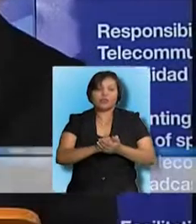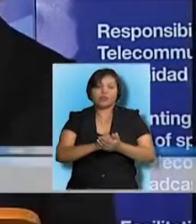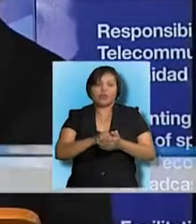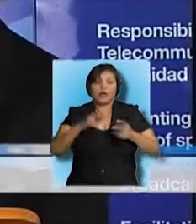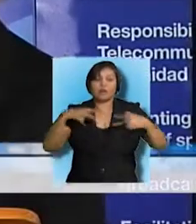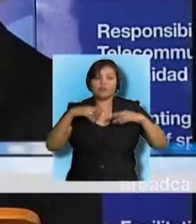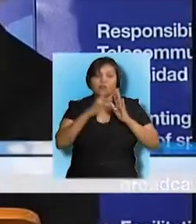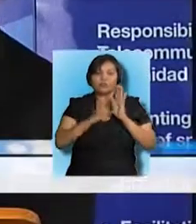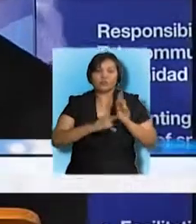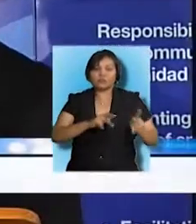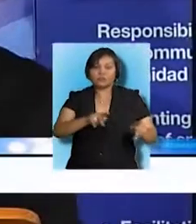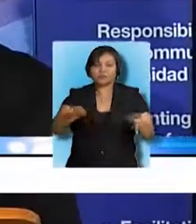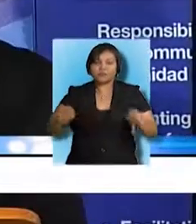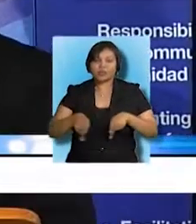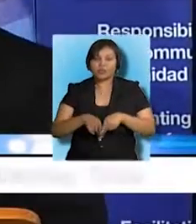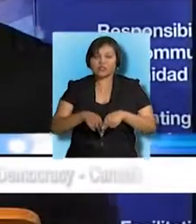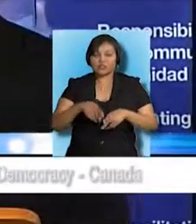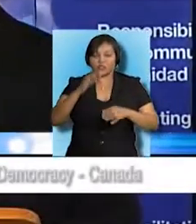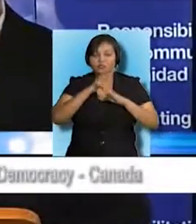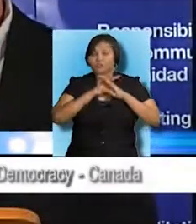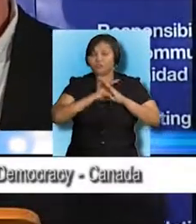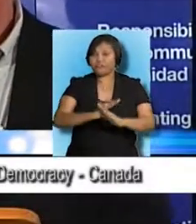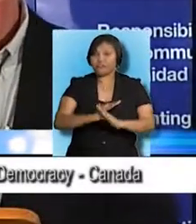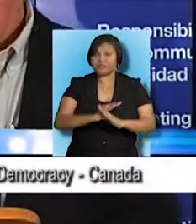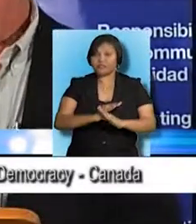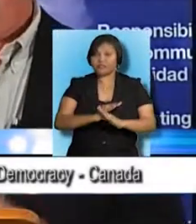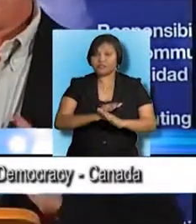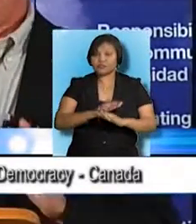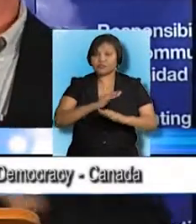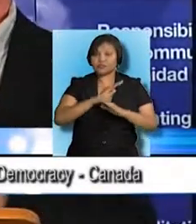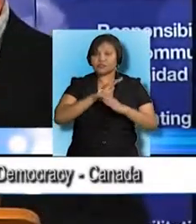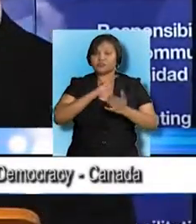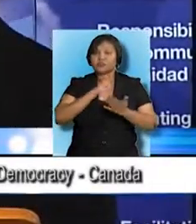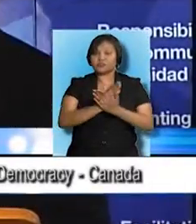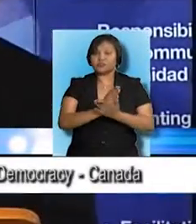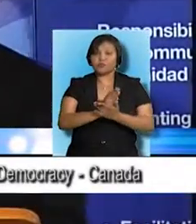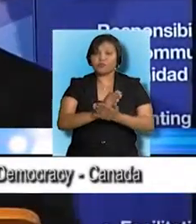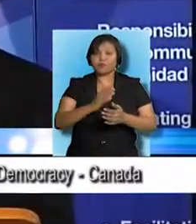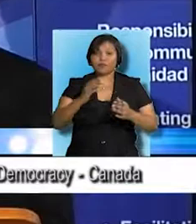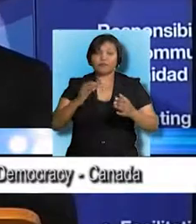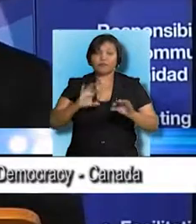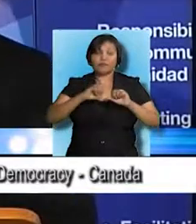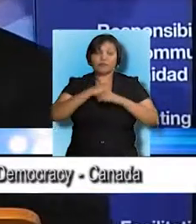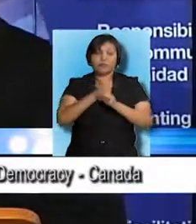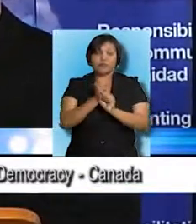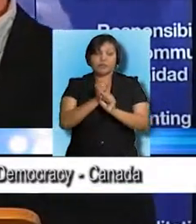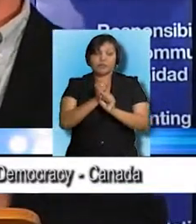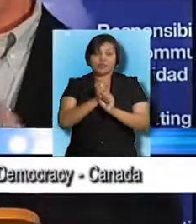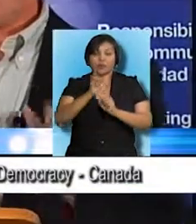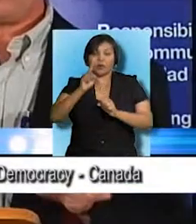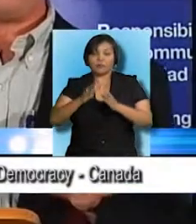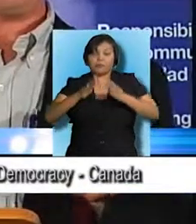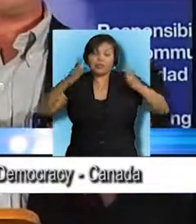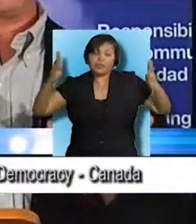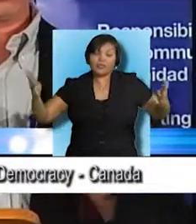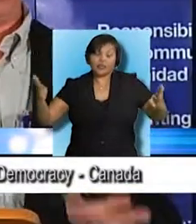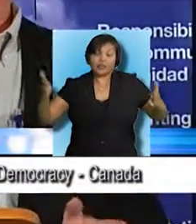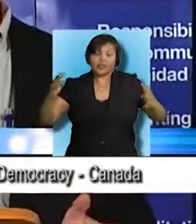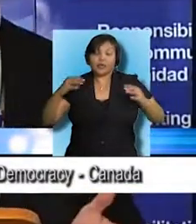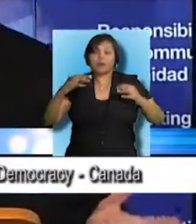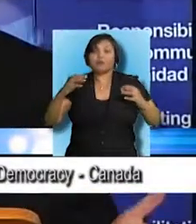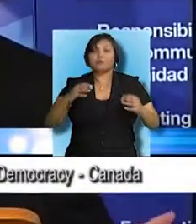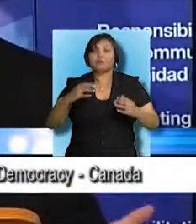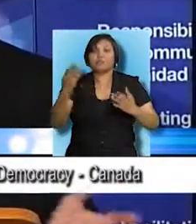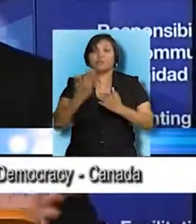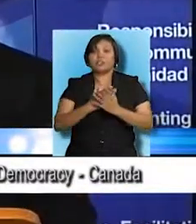Latin American neighbors. The point I think here is that we know for